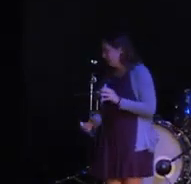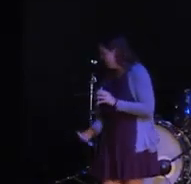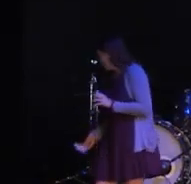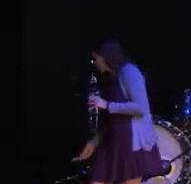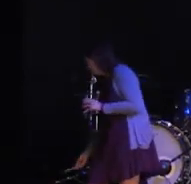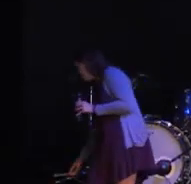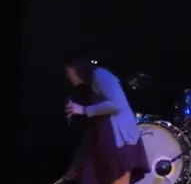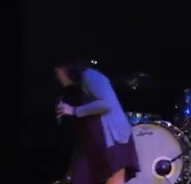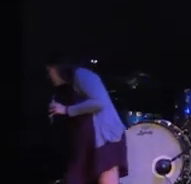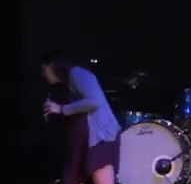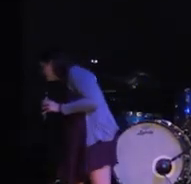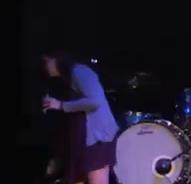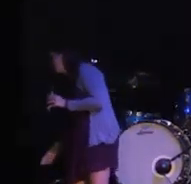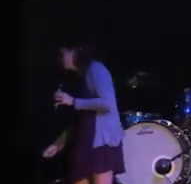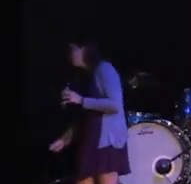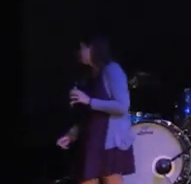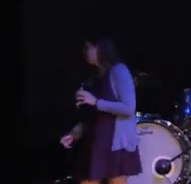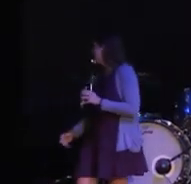puppy.